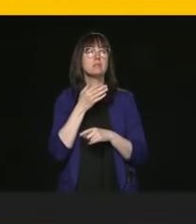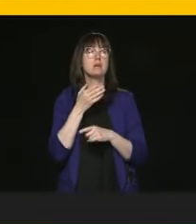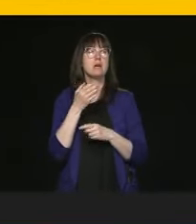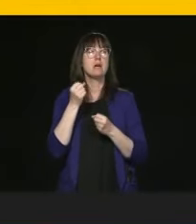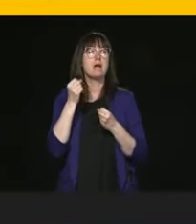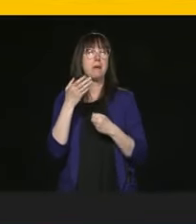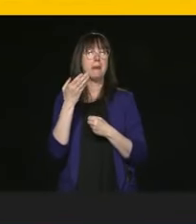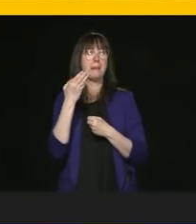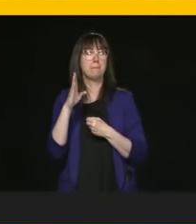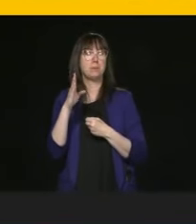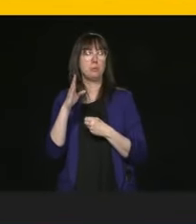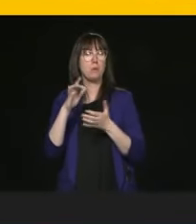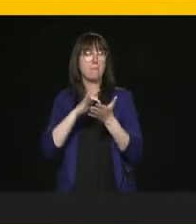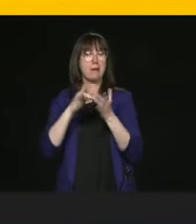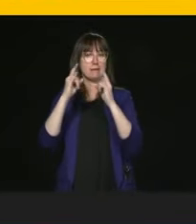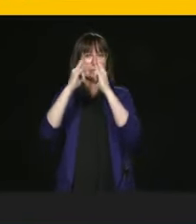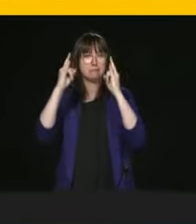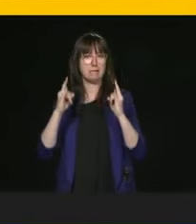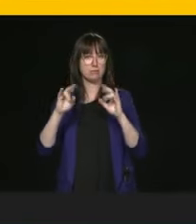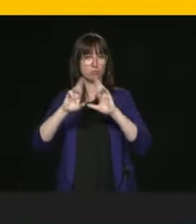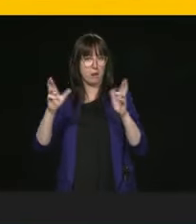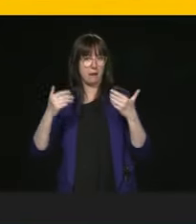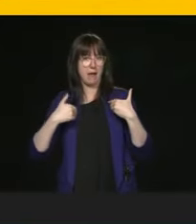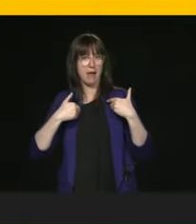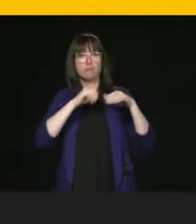to send to communities, and when exactly would that happen?